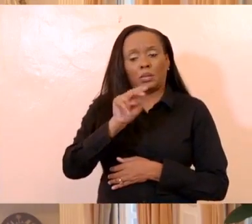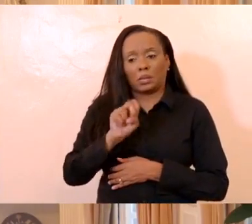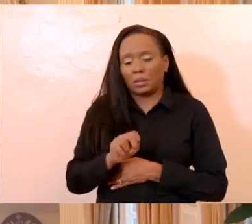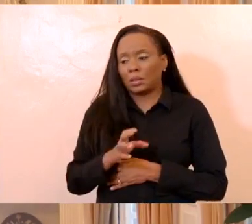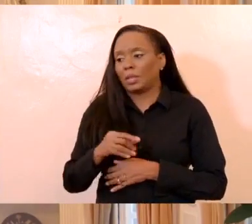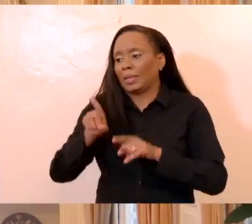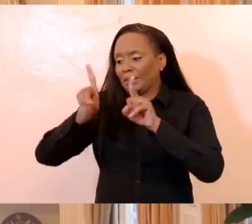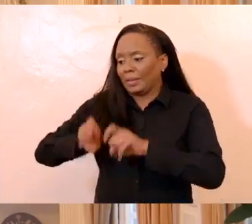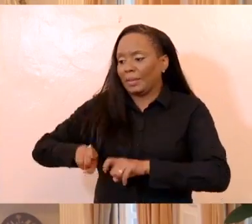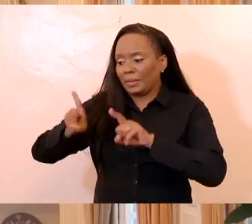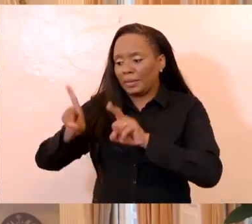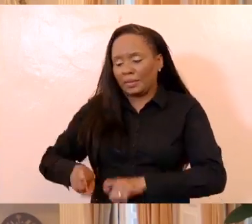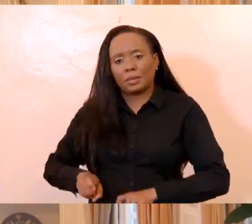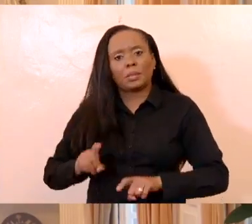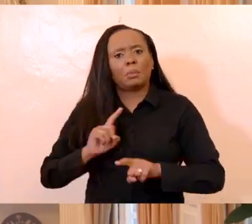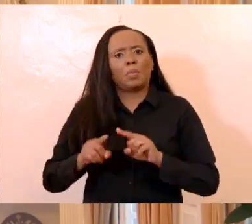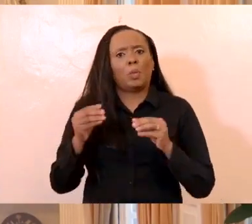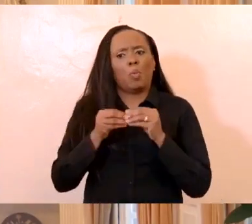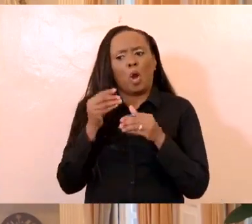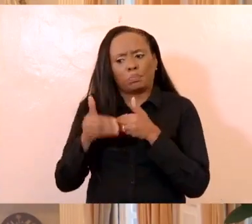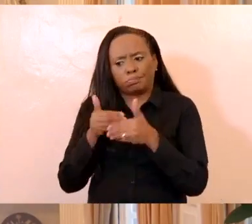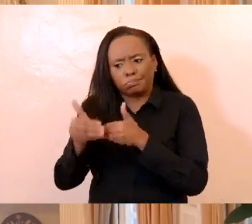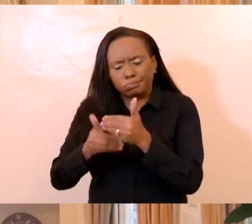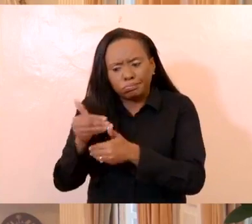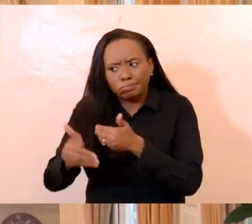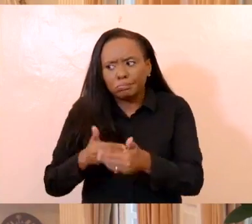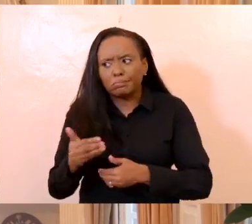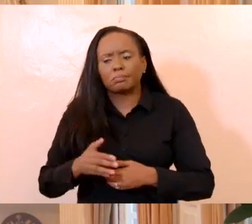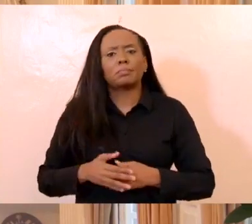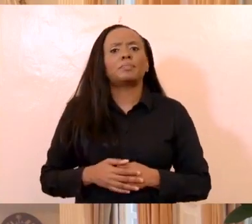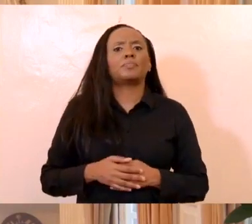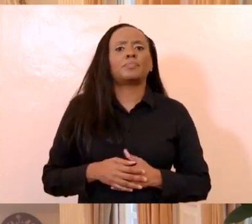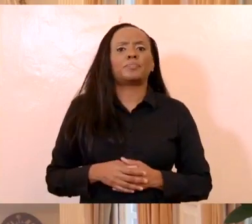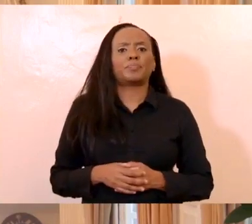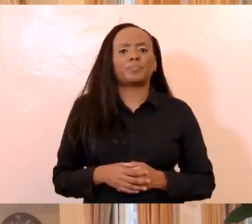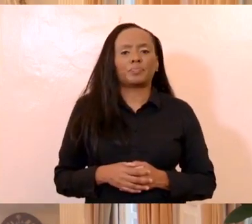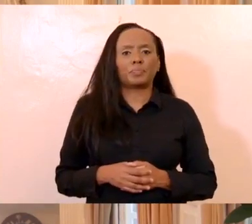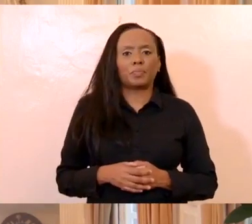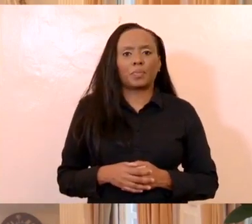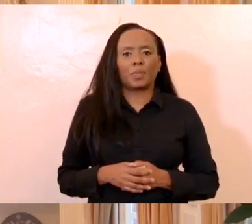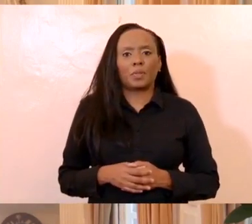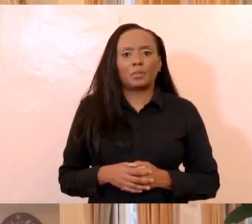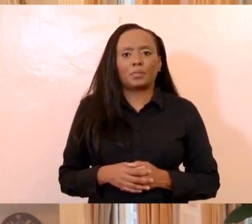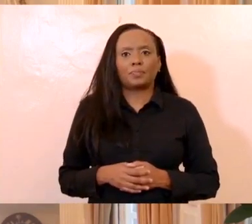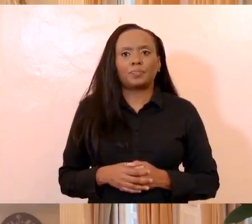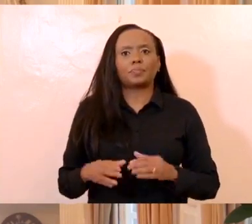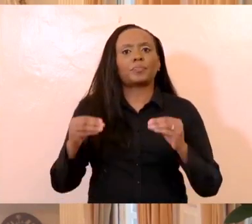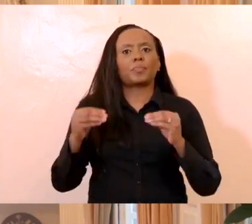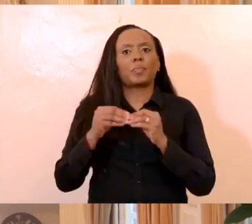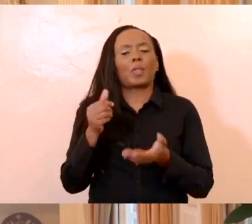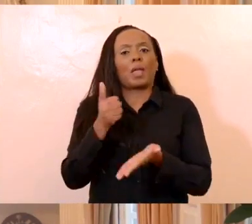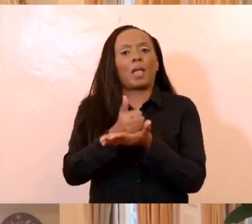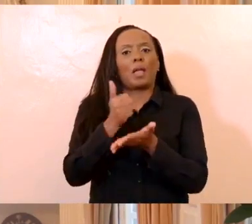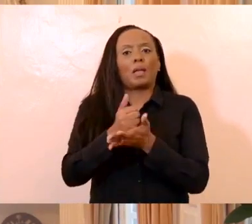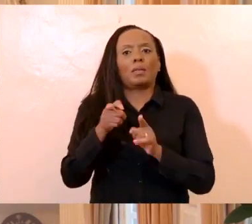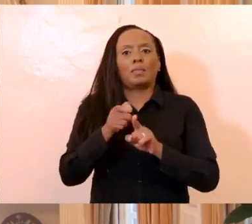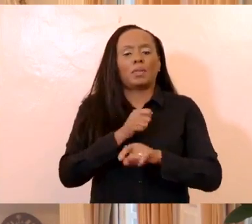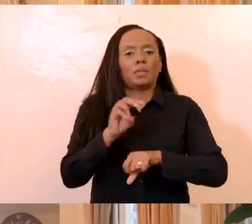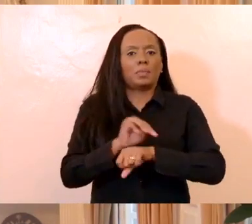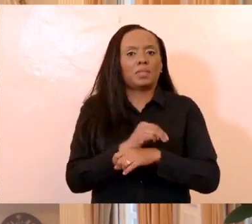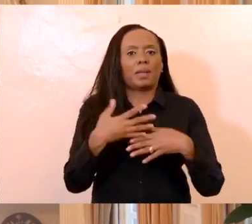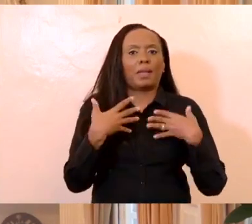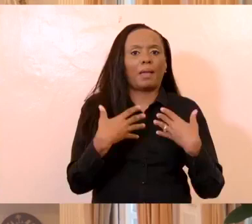some intensification in places of greatest interest. Additional resources from within the Ministry of Health and